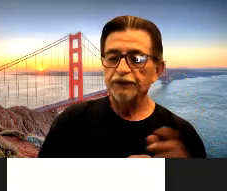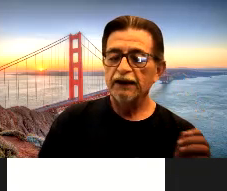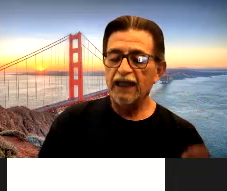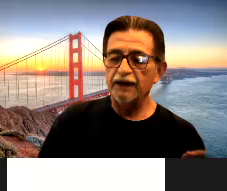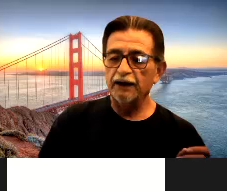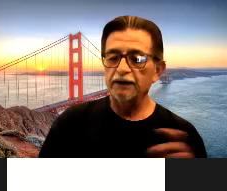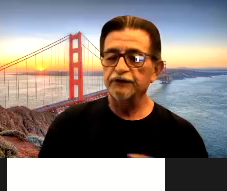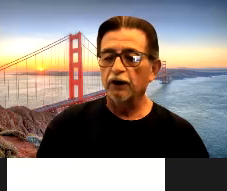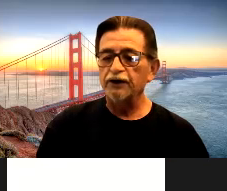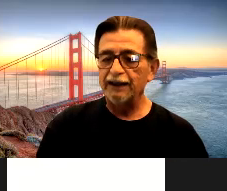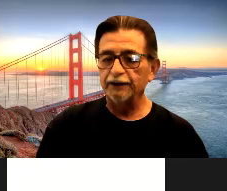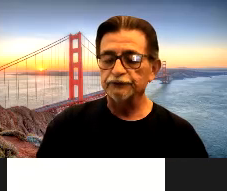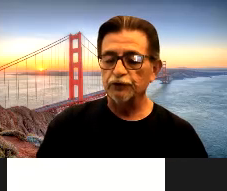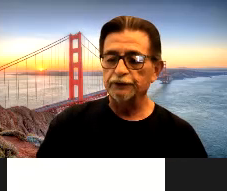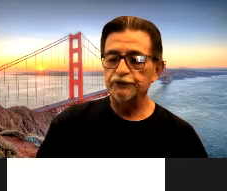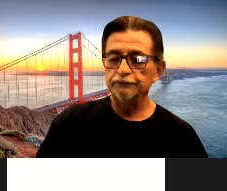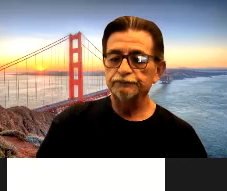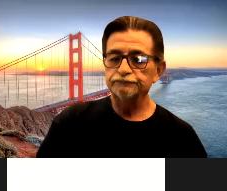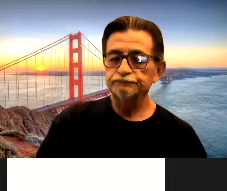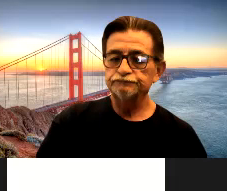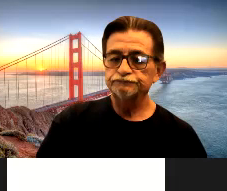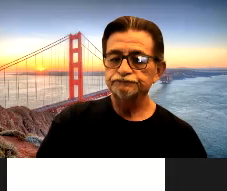charge, anions are negative charge.